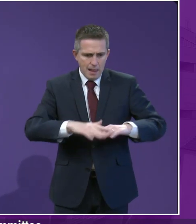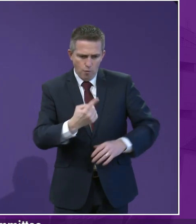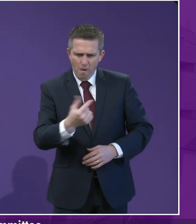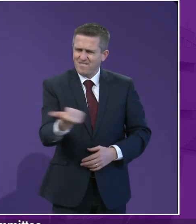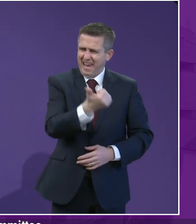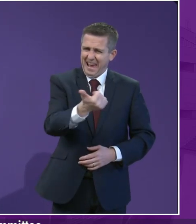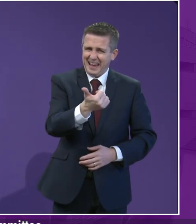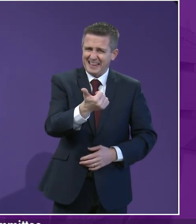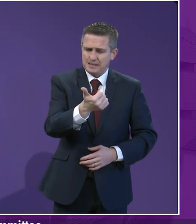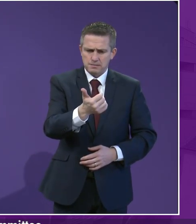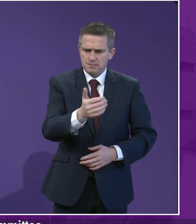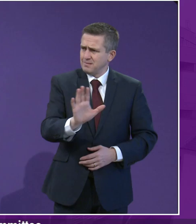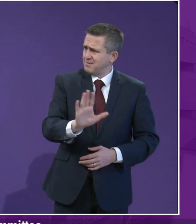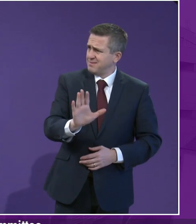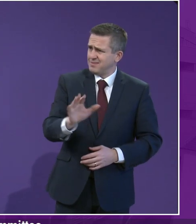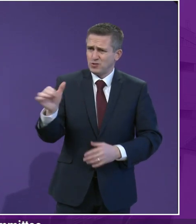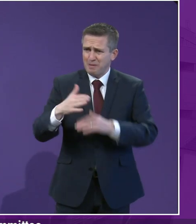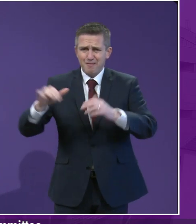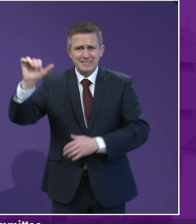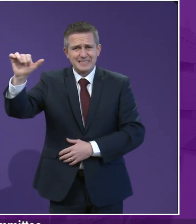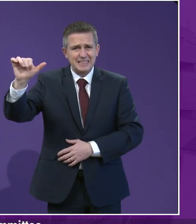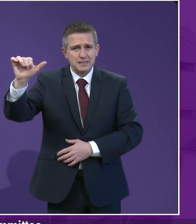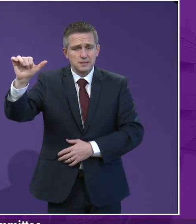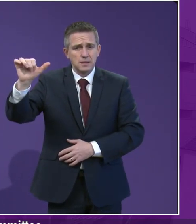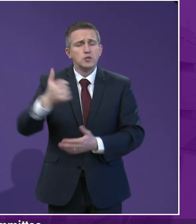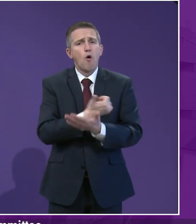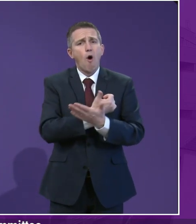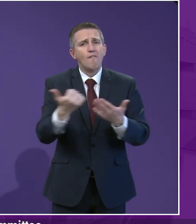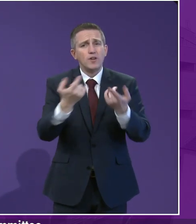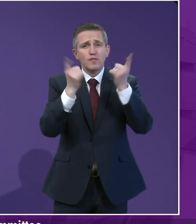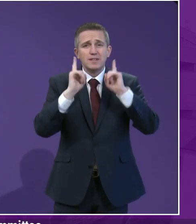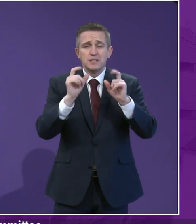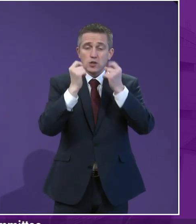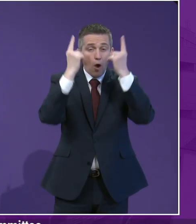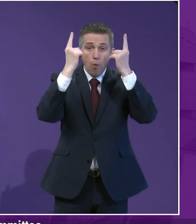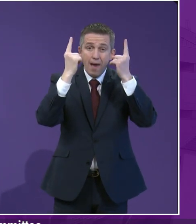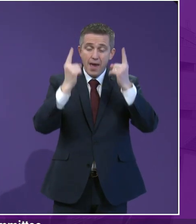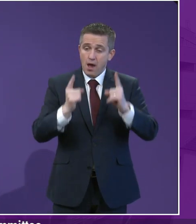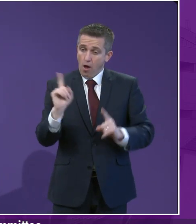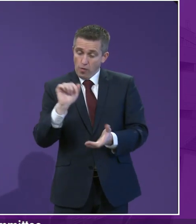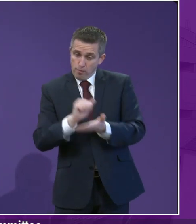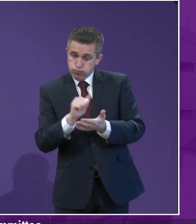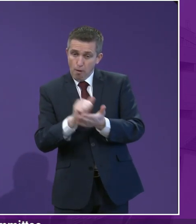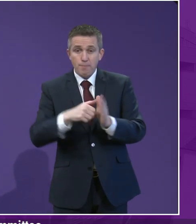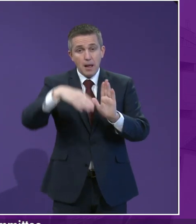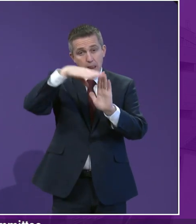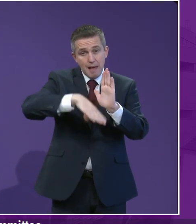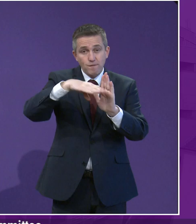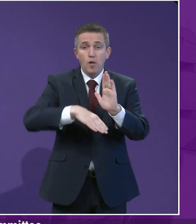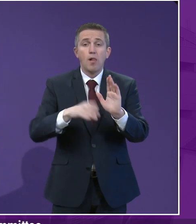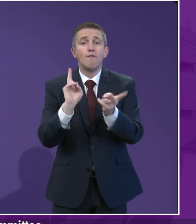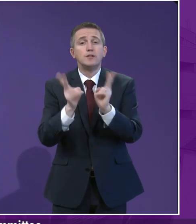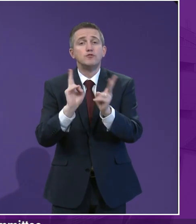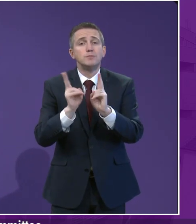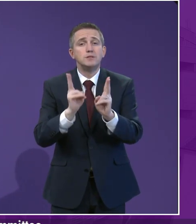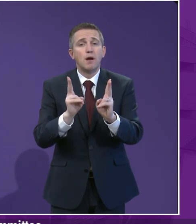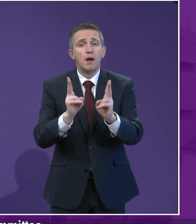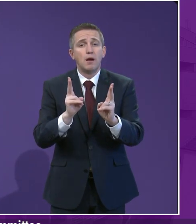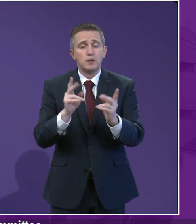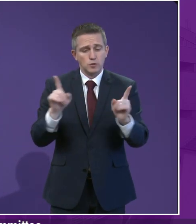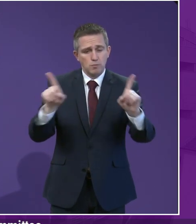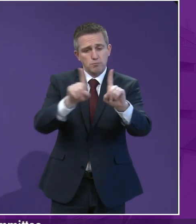Student arrives, and then the university turns out not to know the difference between a level one interpreter, or sorry, a level one BSL user,